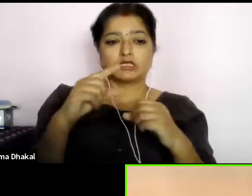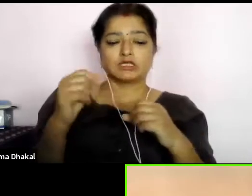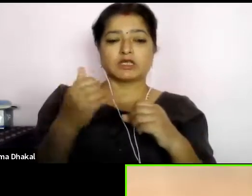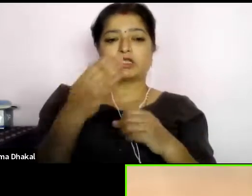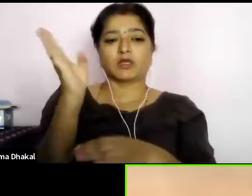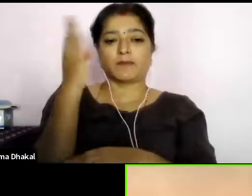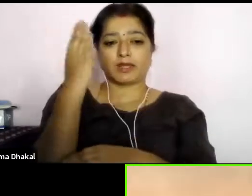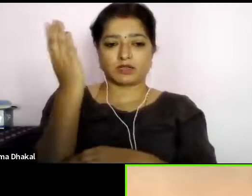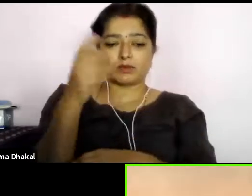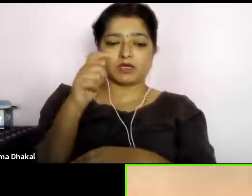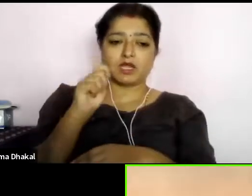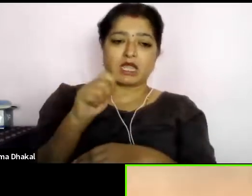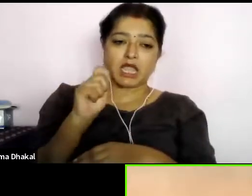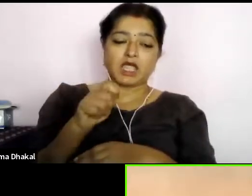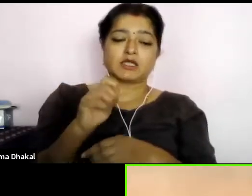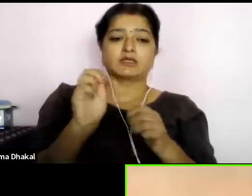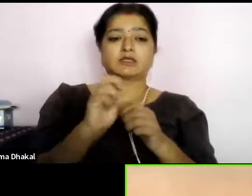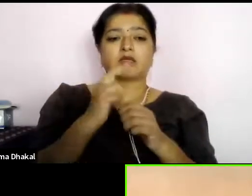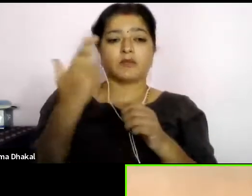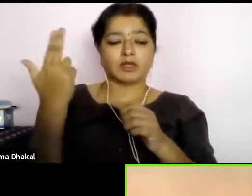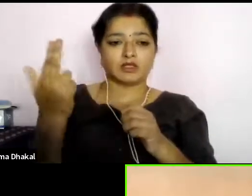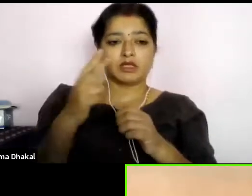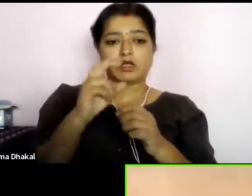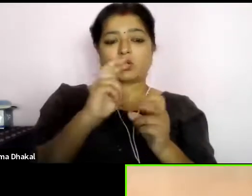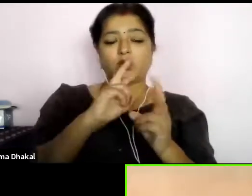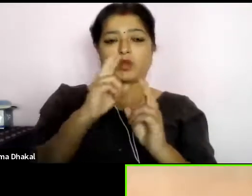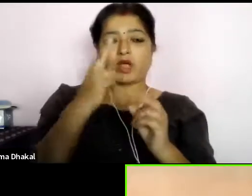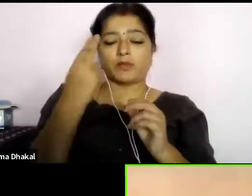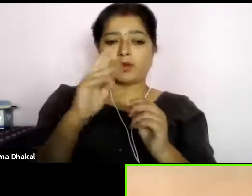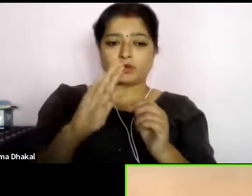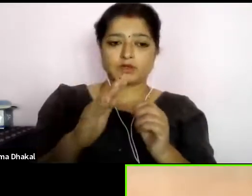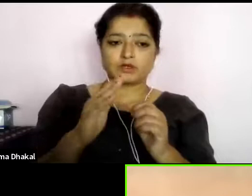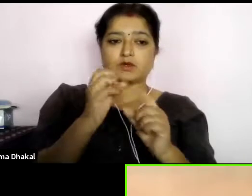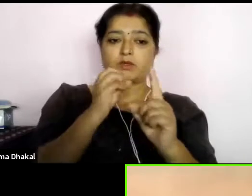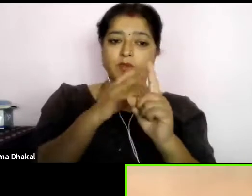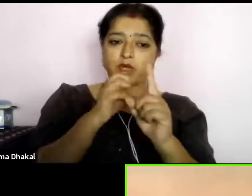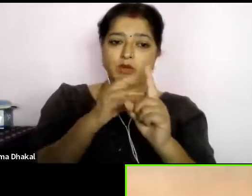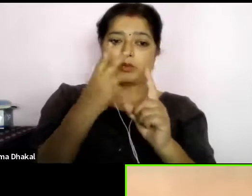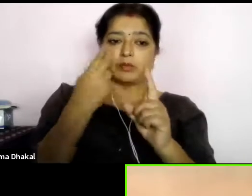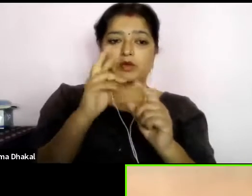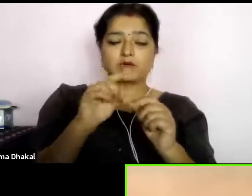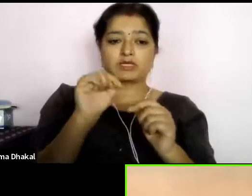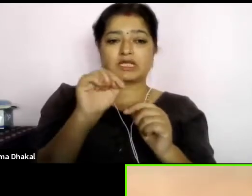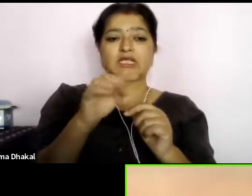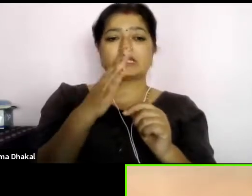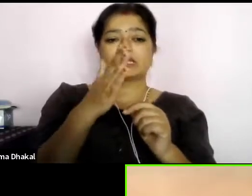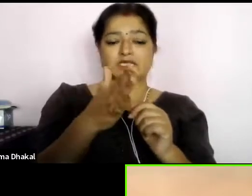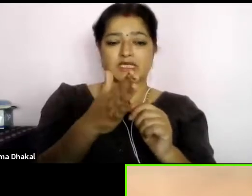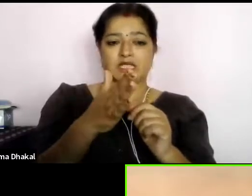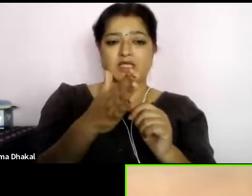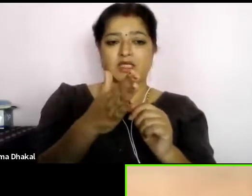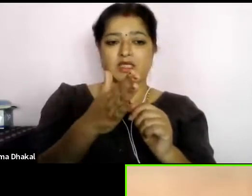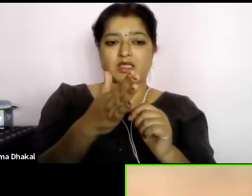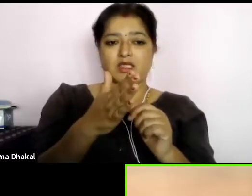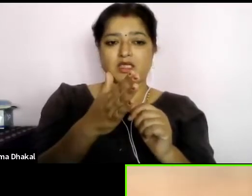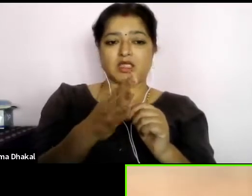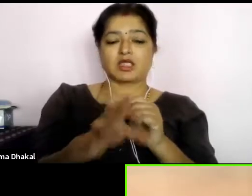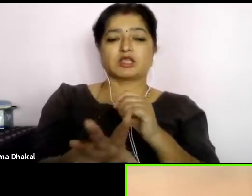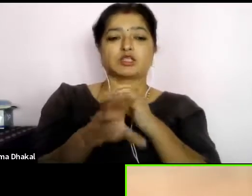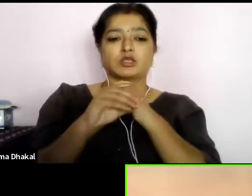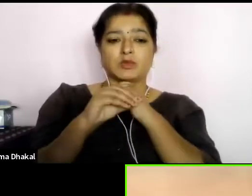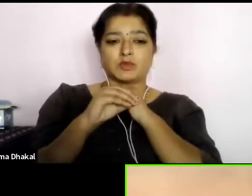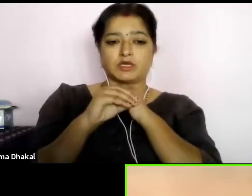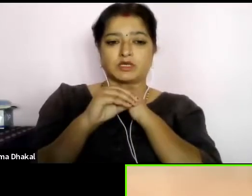faced at the ground level. So I think this has to be a part of discussion. And I would also like to share a